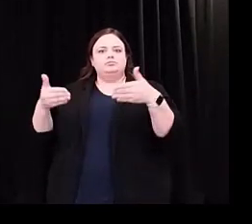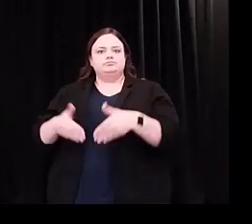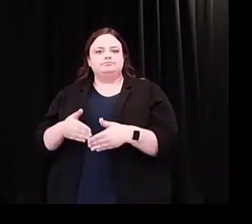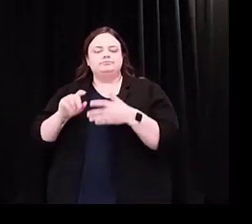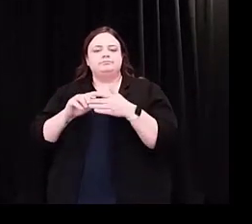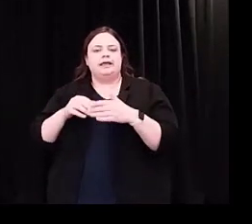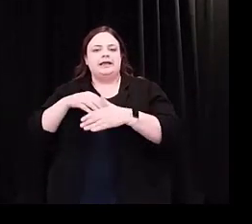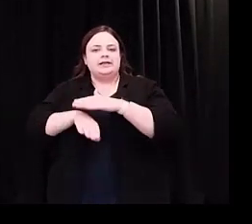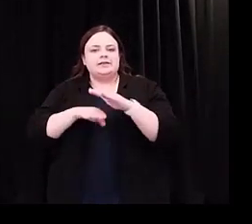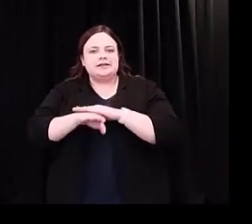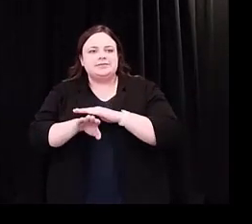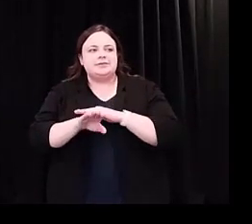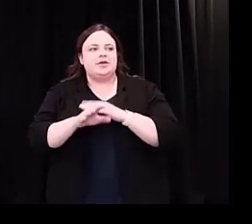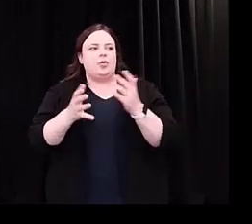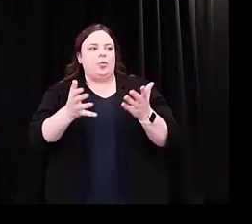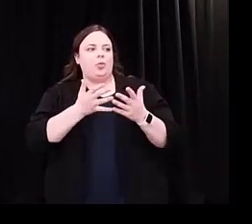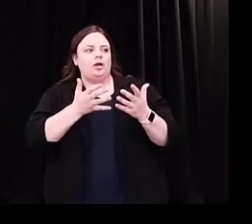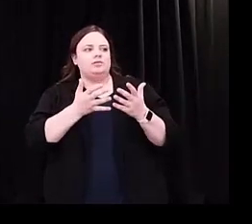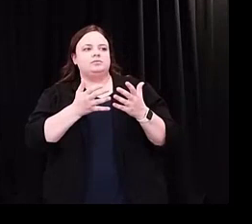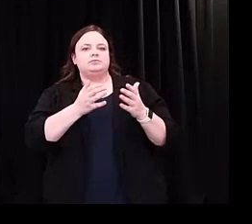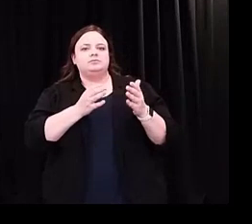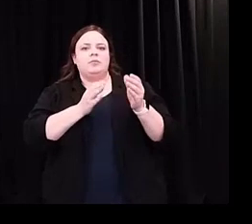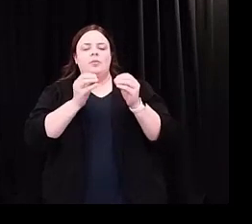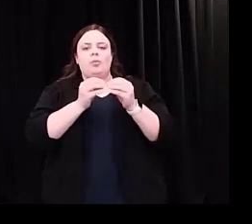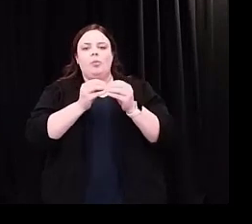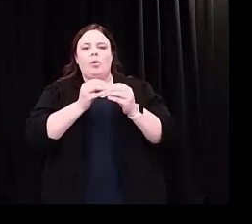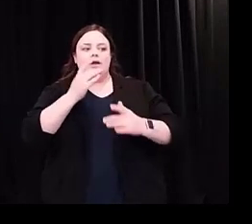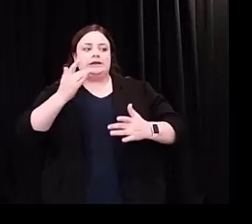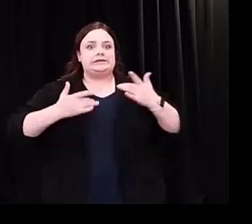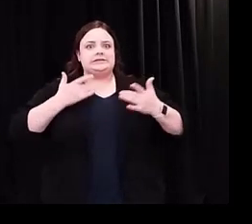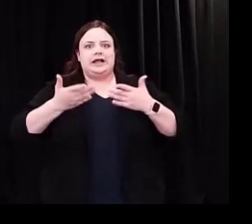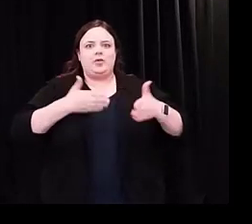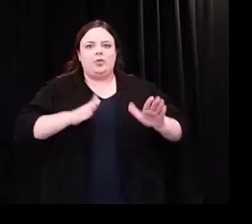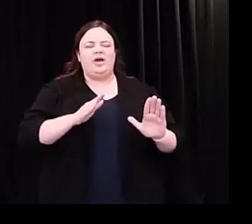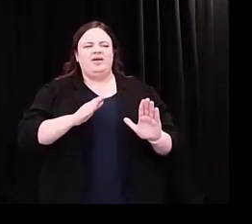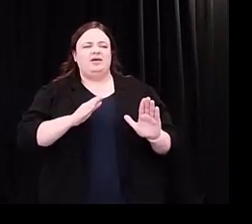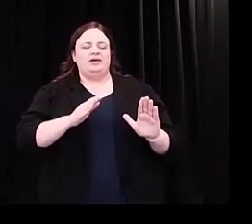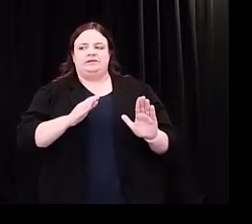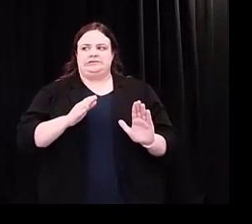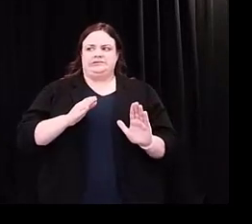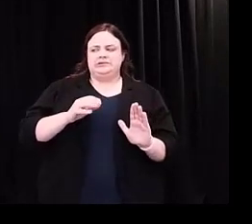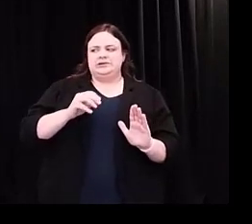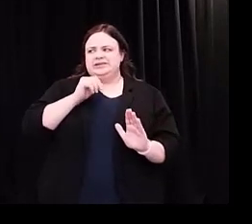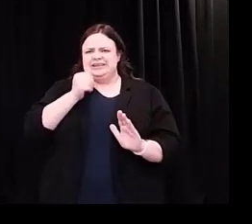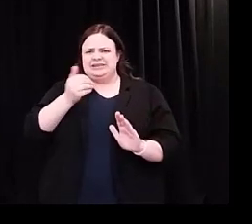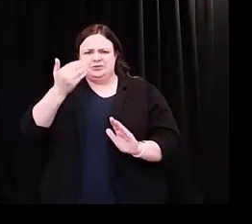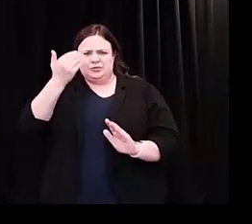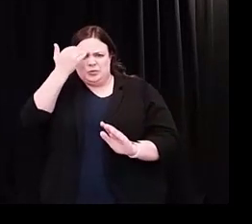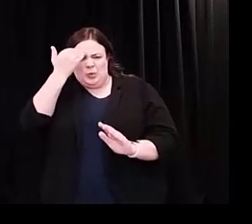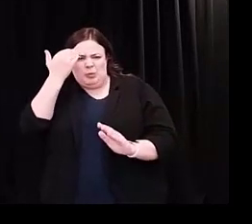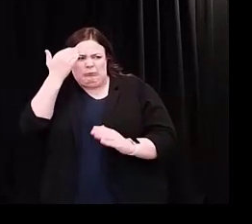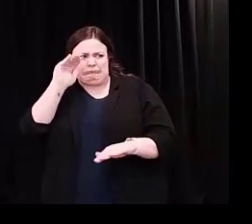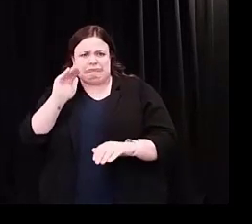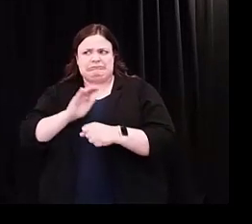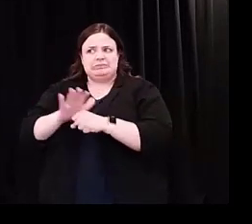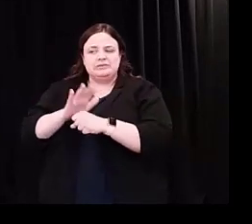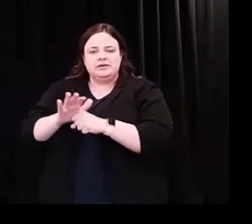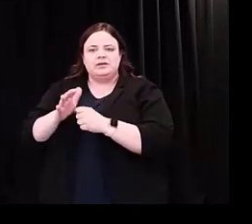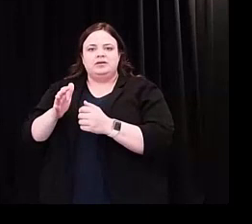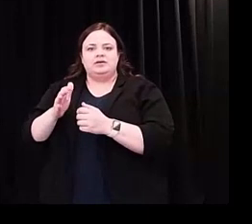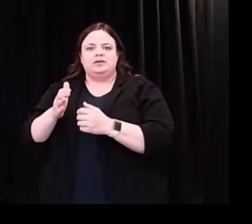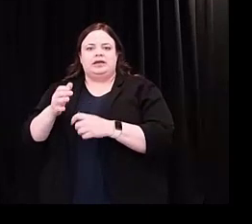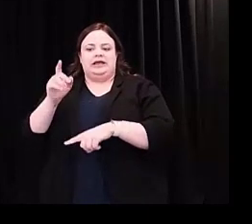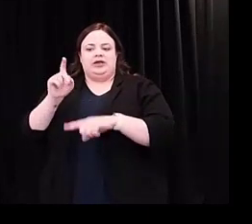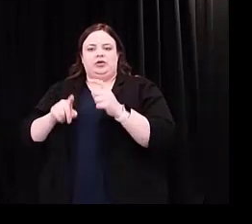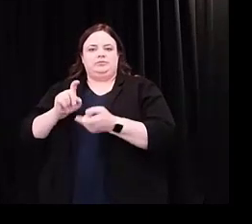to do it in an exciting way, but felt like they didn't know enough or they couldn't make that impact. And so I'm going to try and change